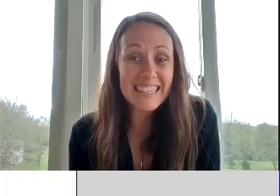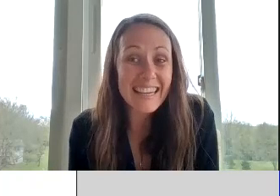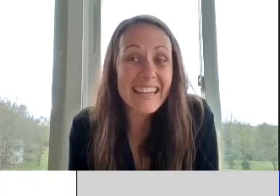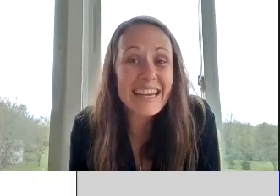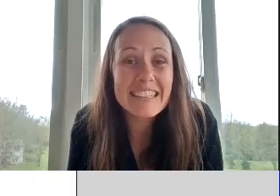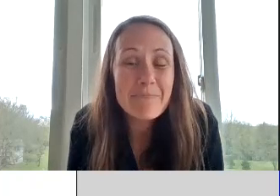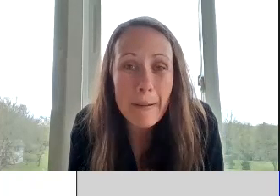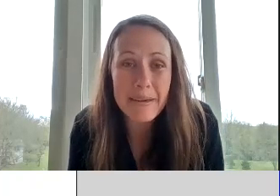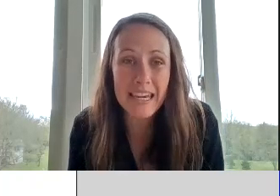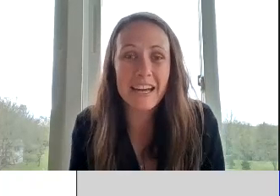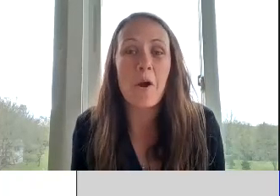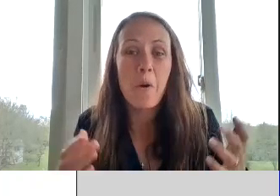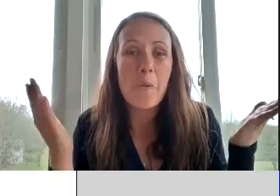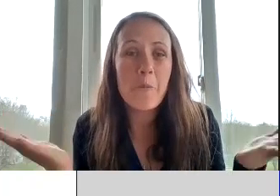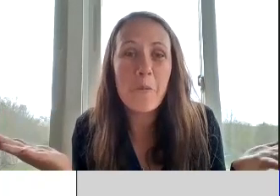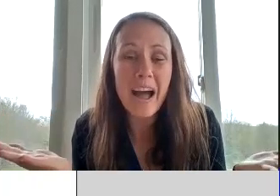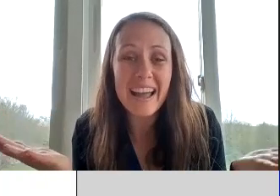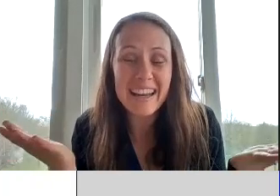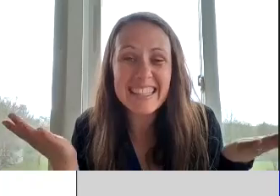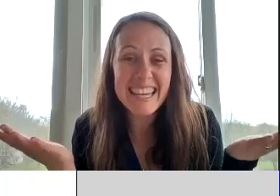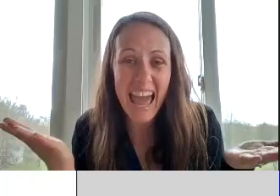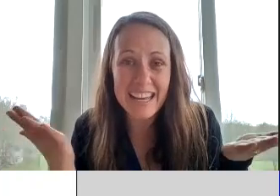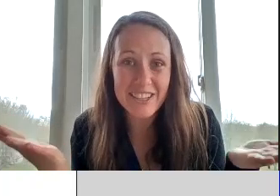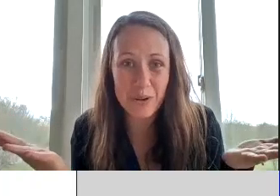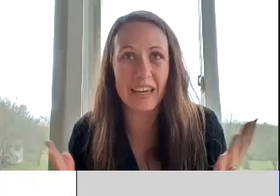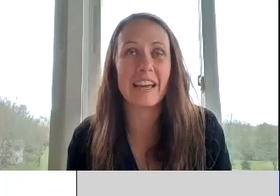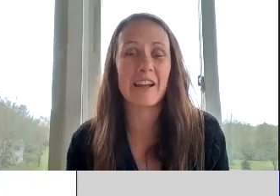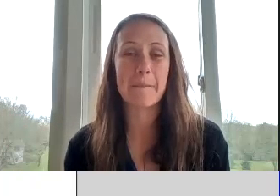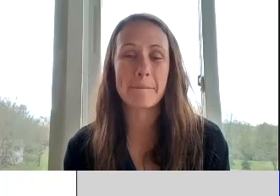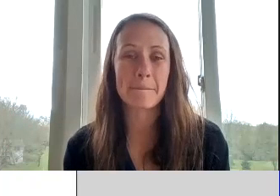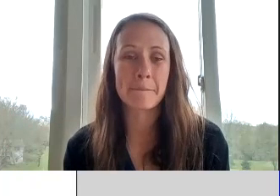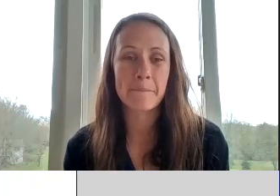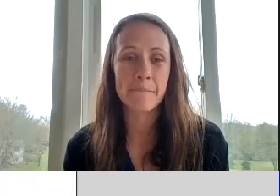I see a kitty and a puppy. What is the cat doing?